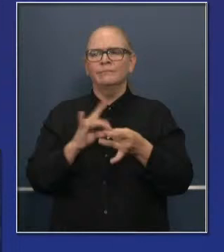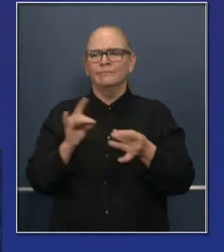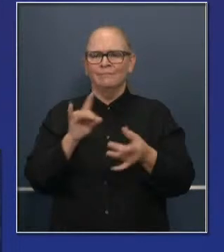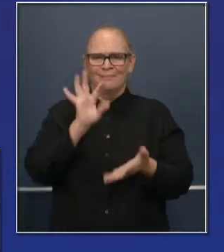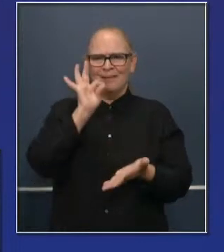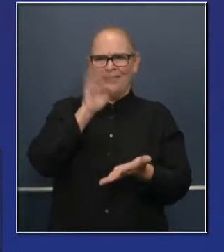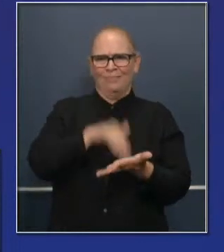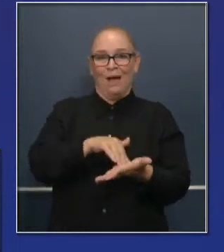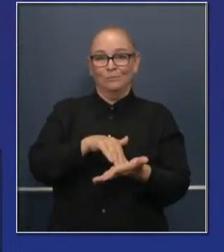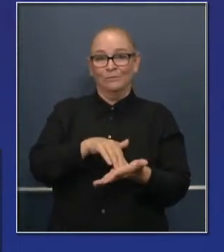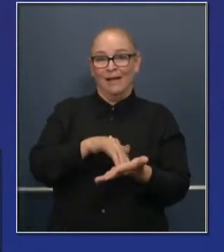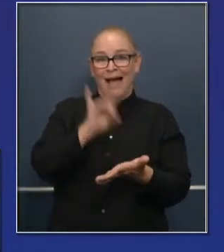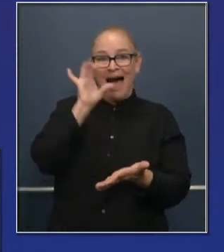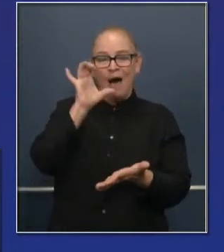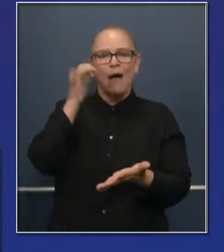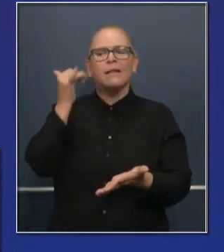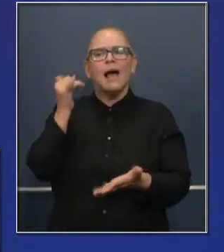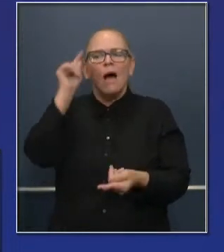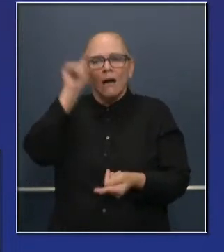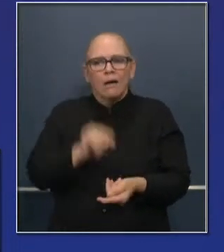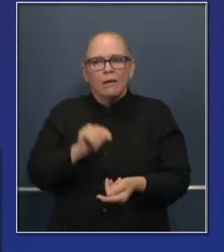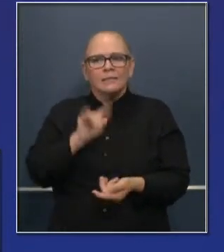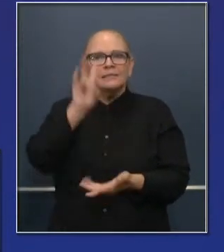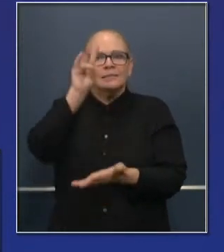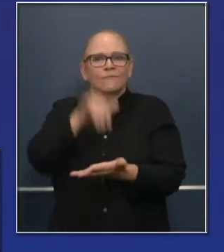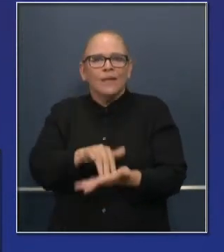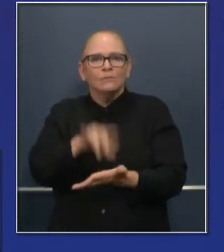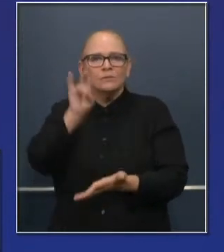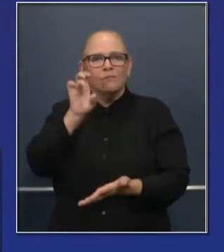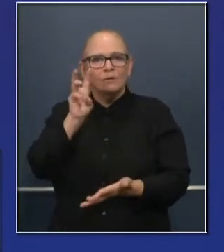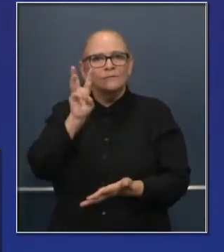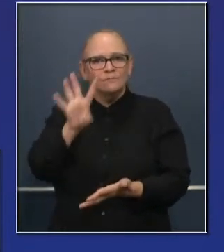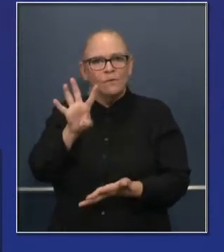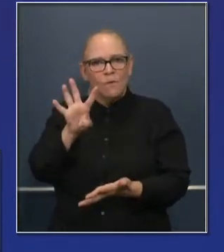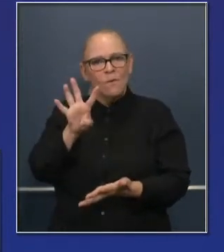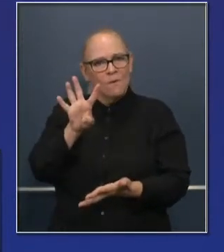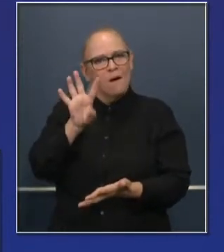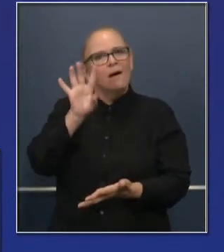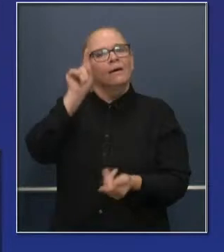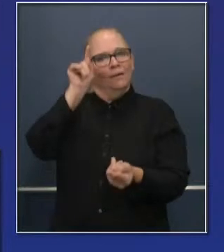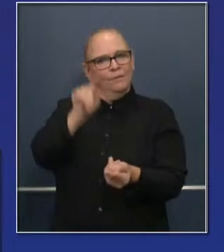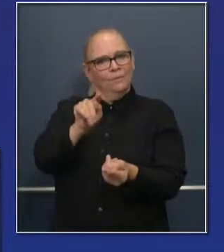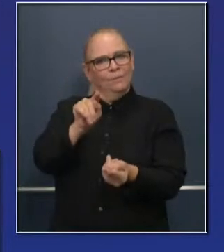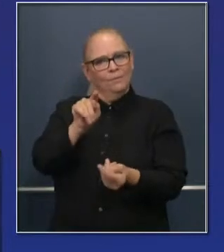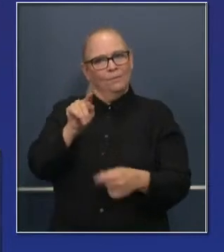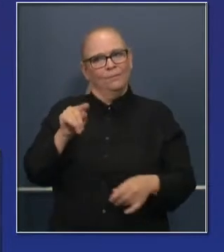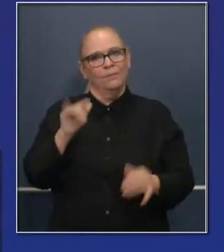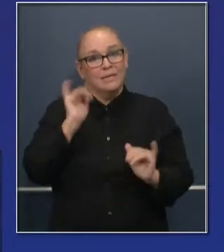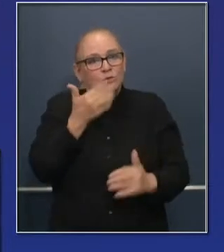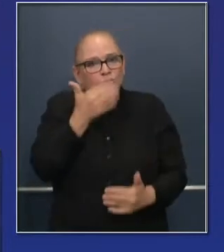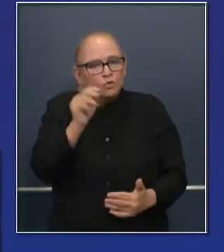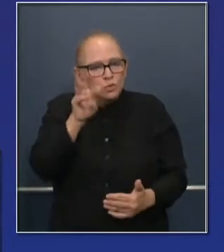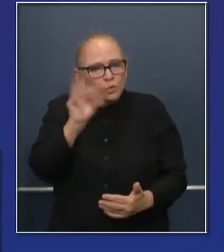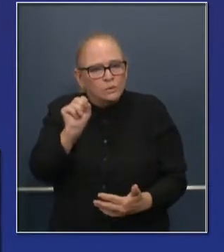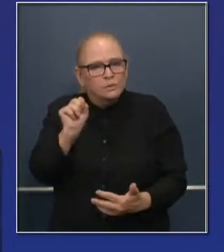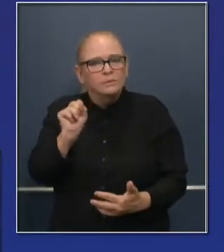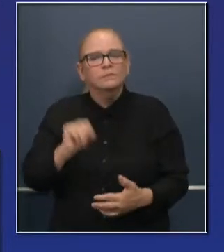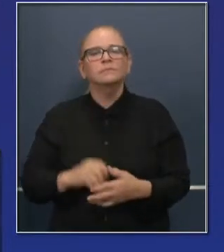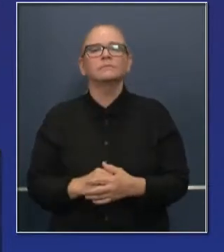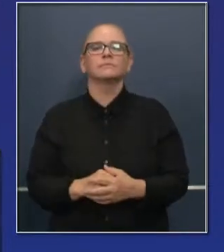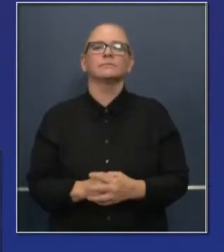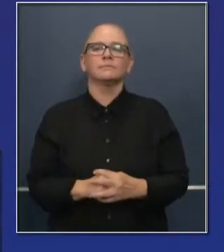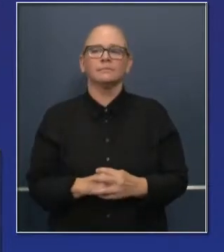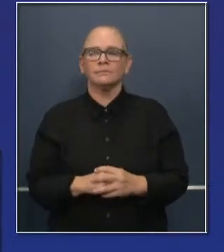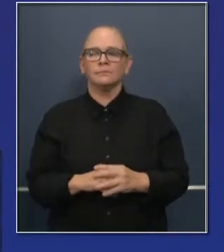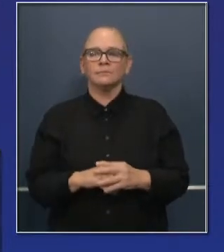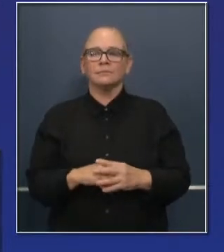cases, 9,859 to be exact. So from 9,859 cases, 7-day average from a week